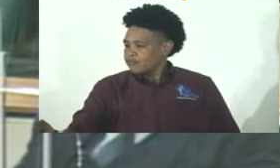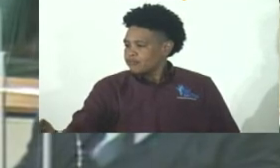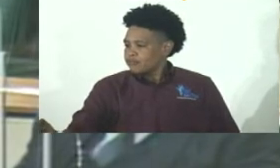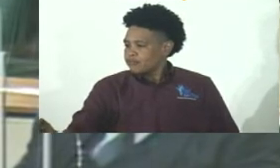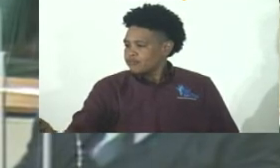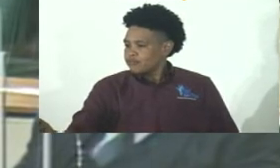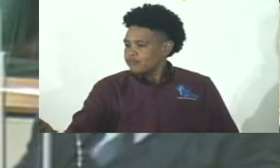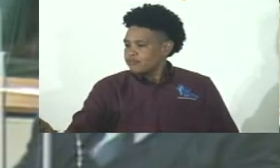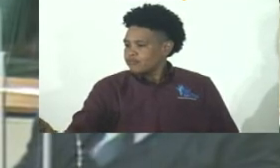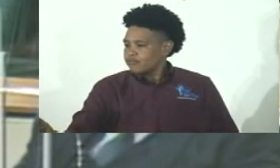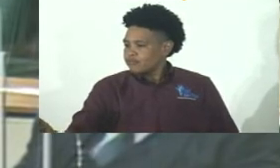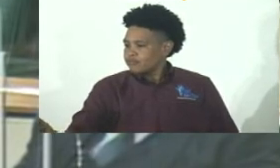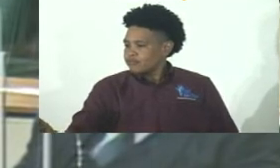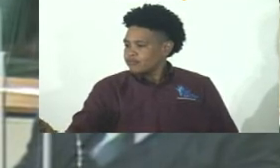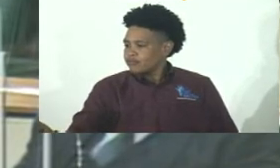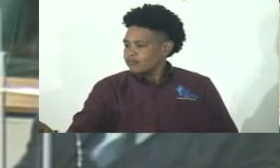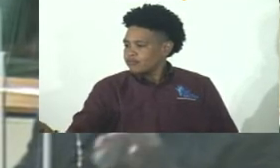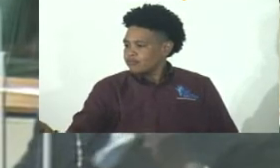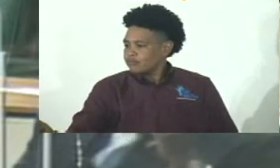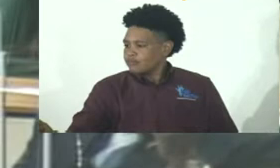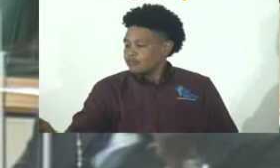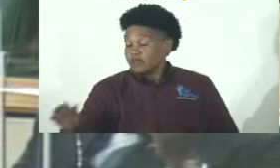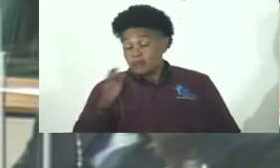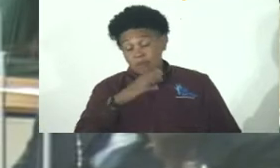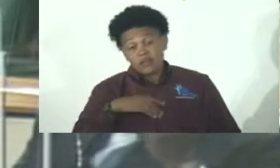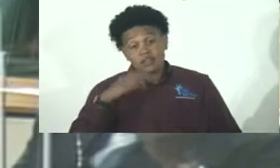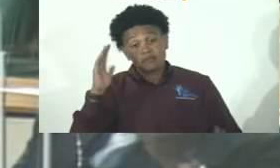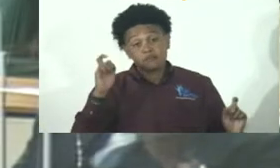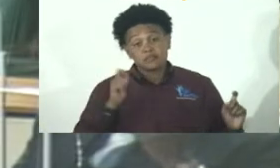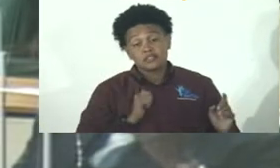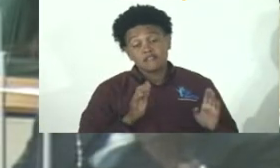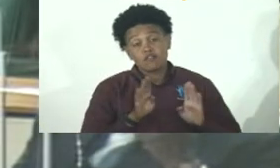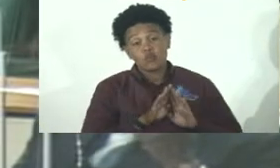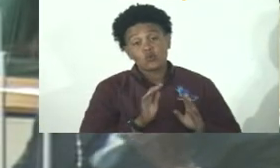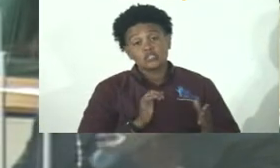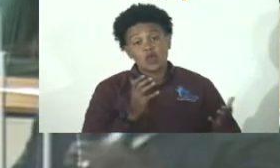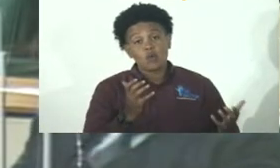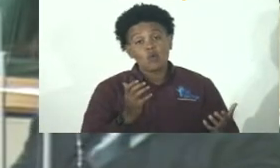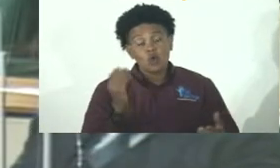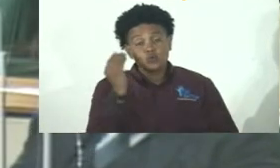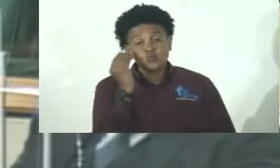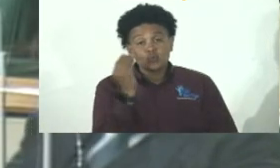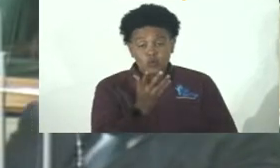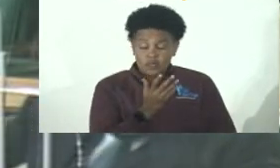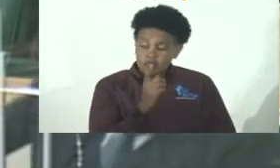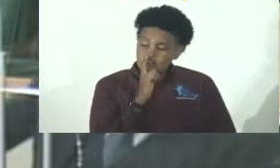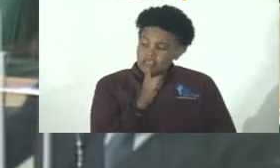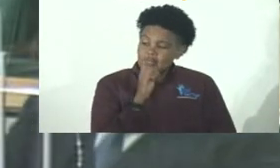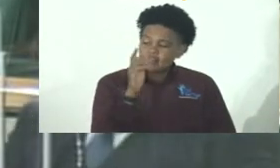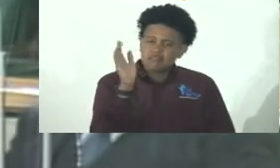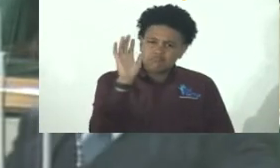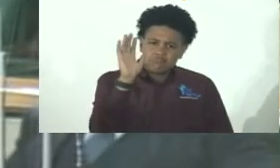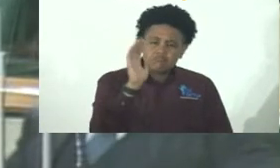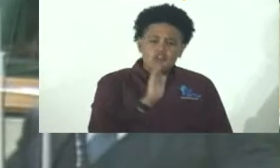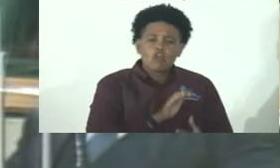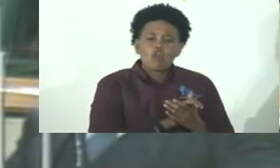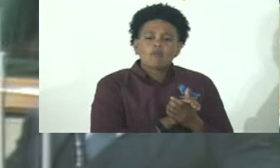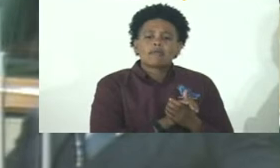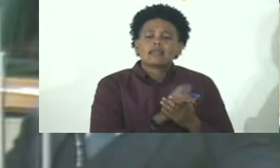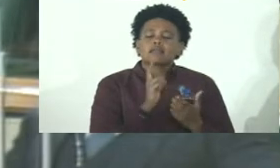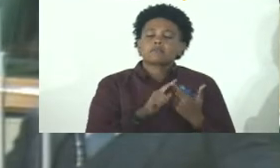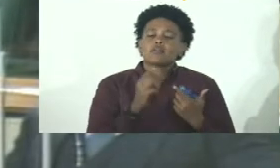madam speaker as i close i want to commend and thank